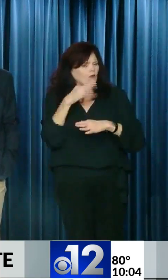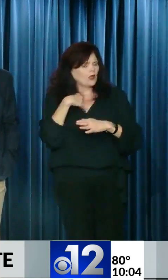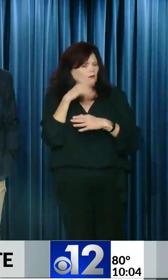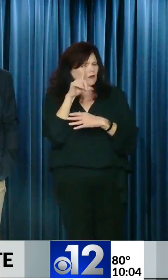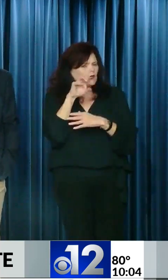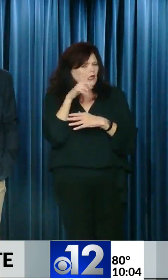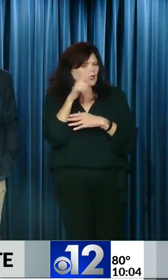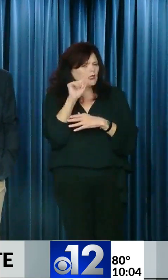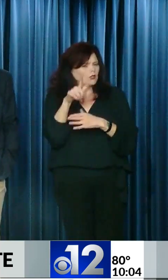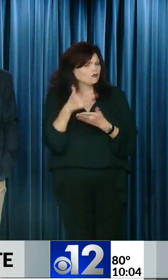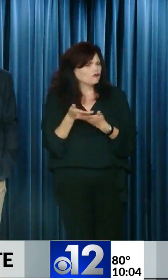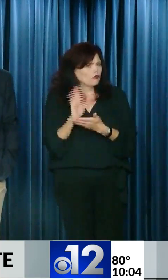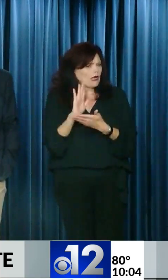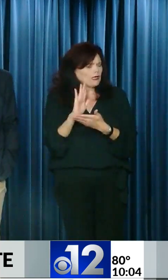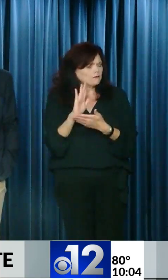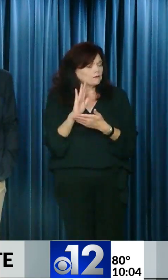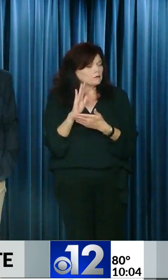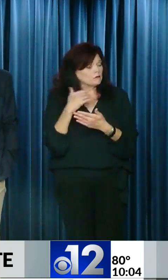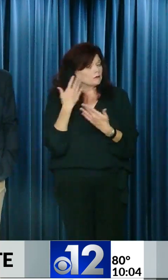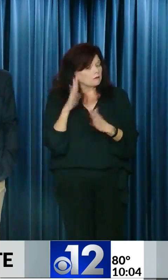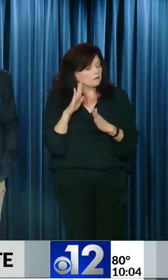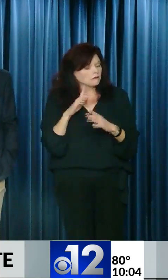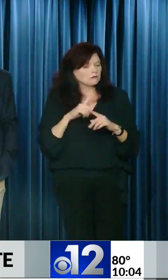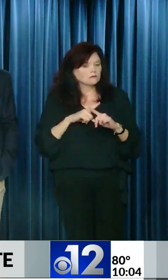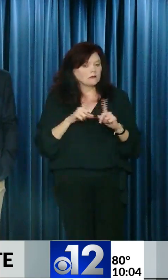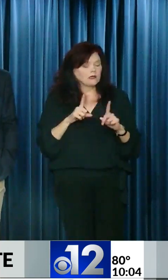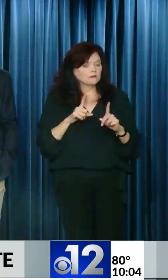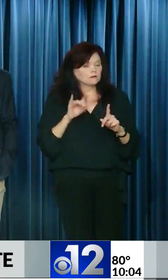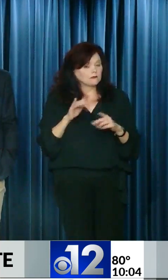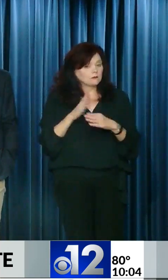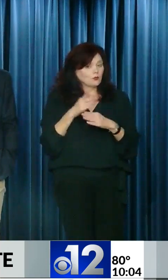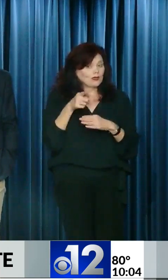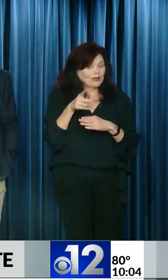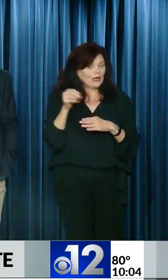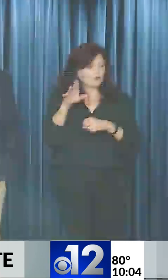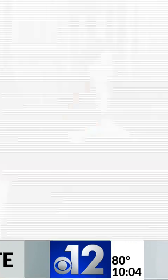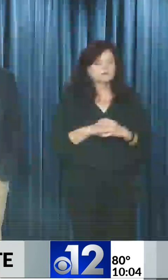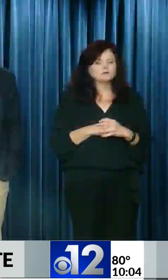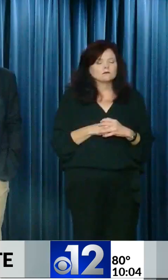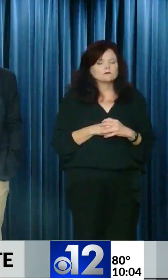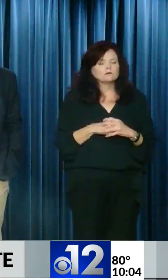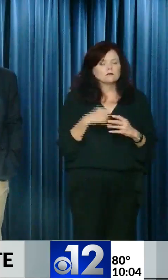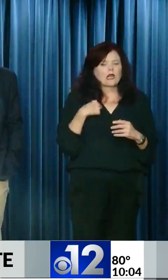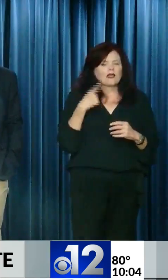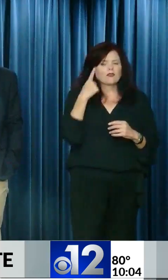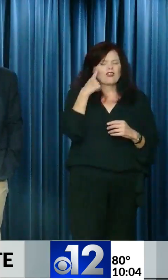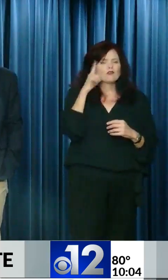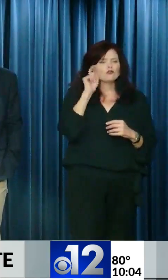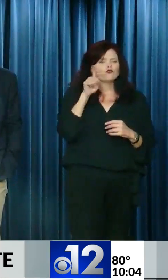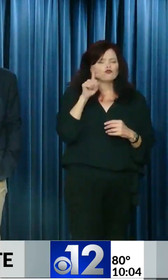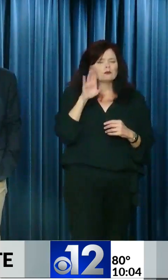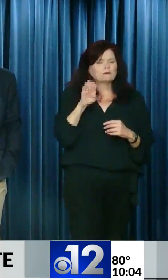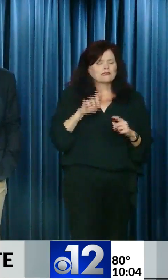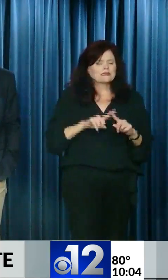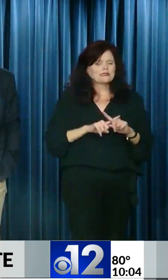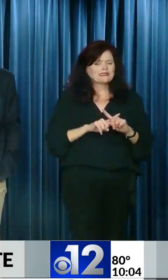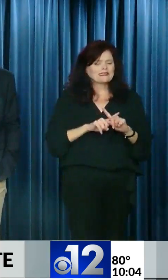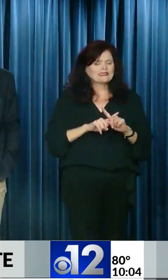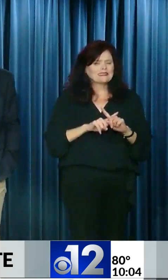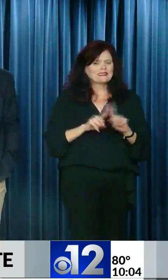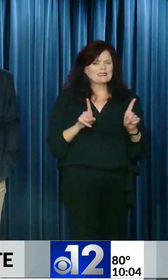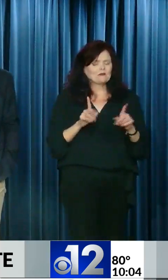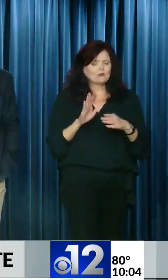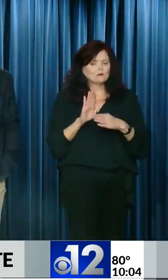vaccines. But again, that's between him and his employees. I think that there should be a distinction between private